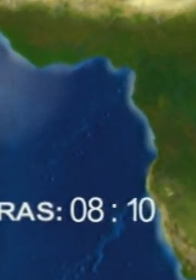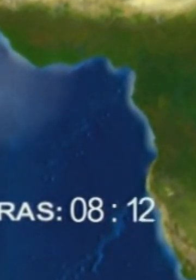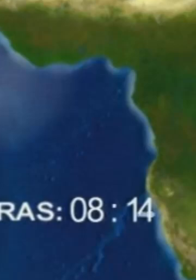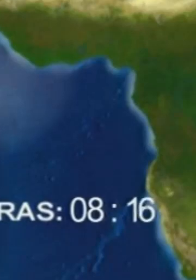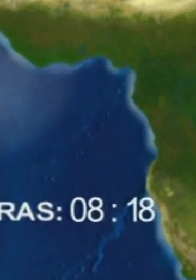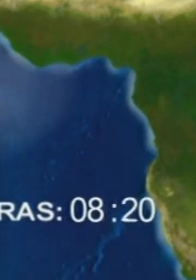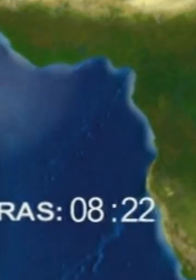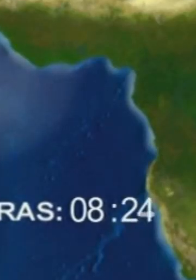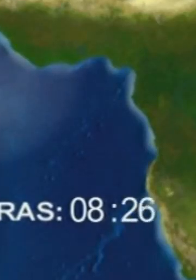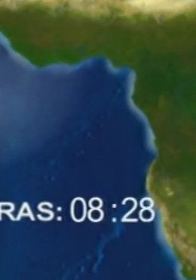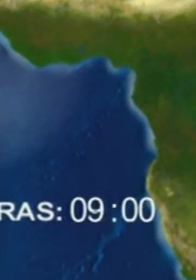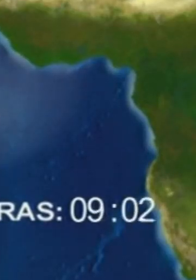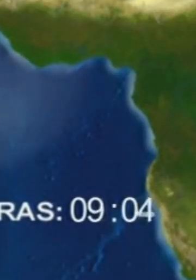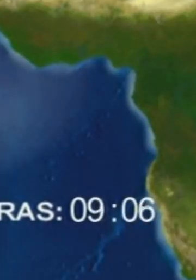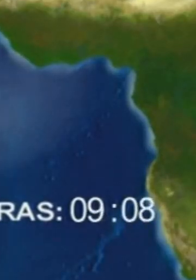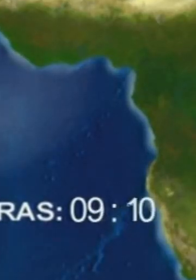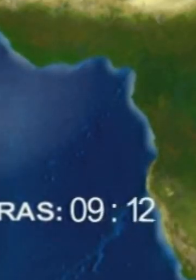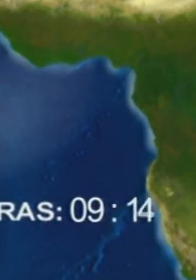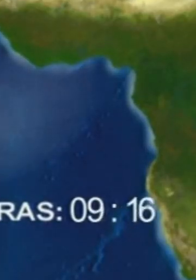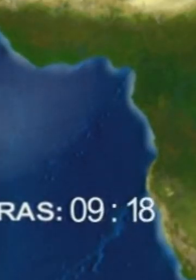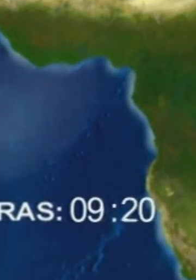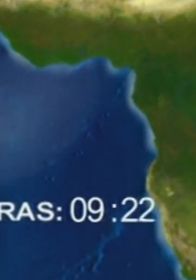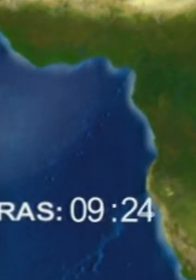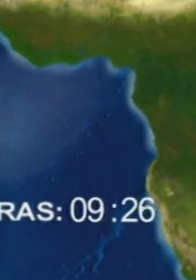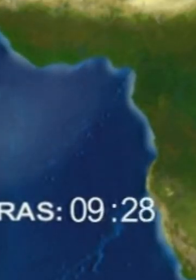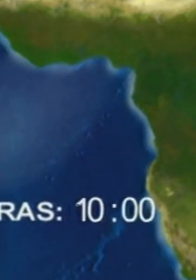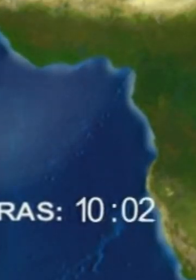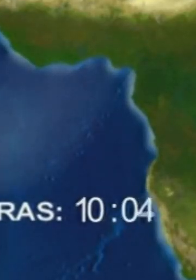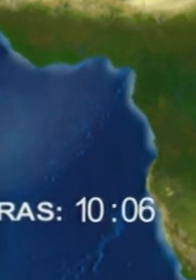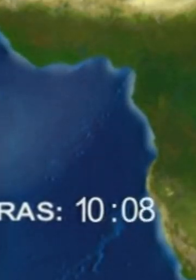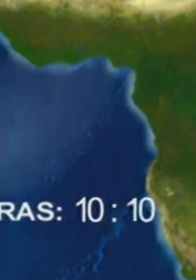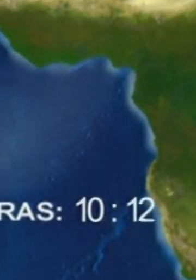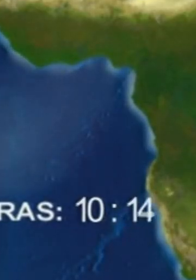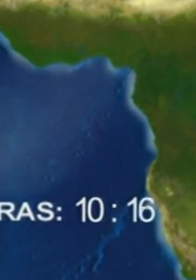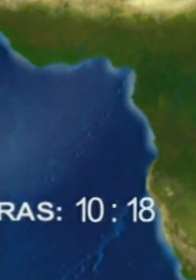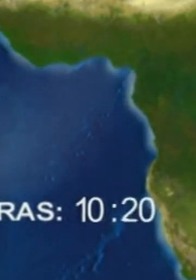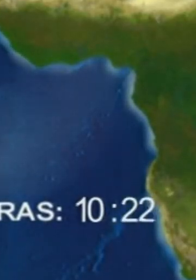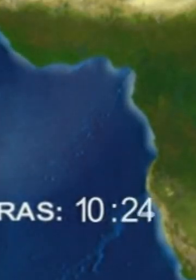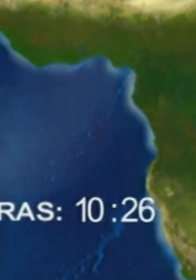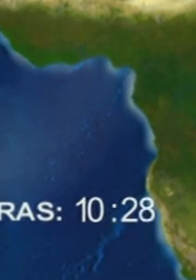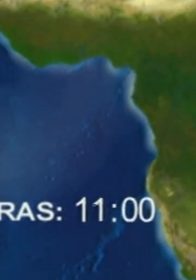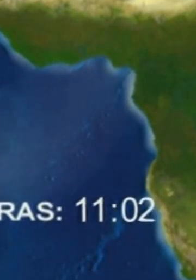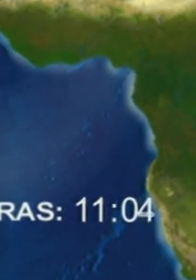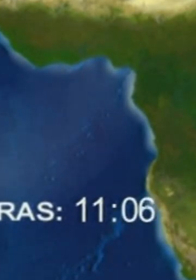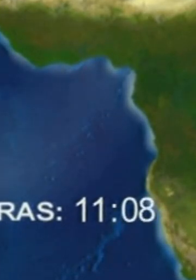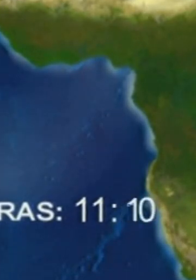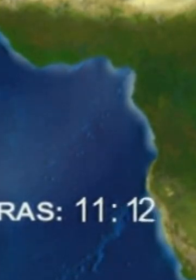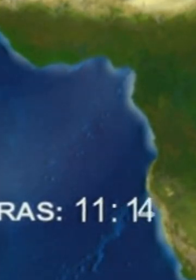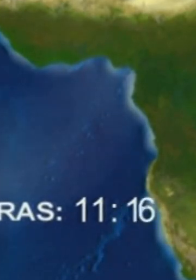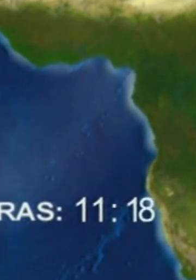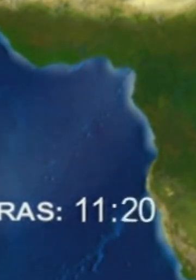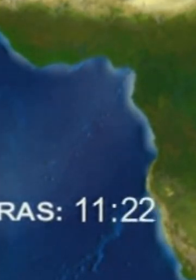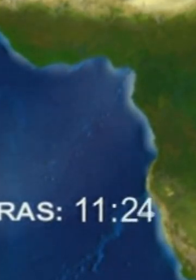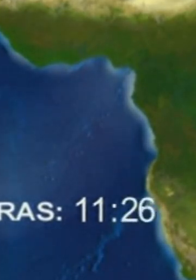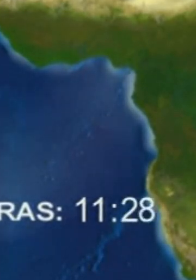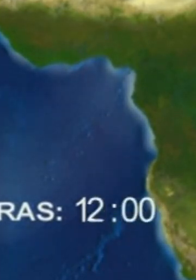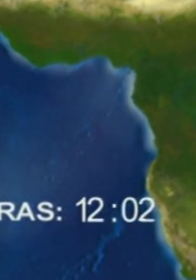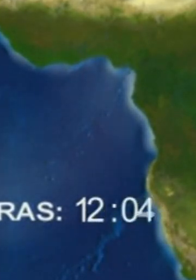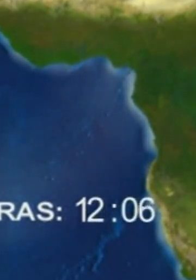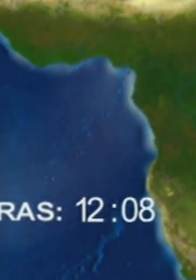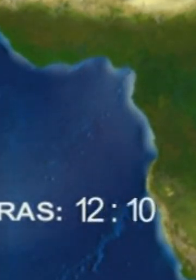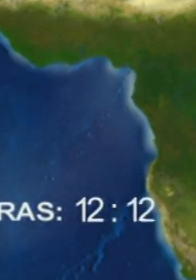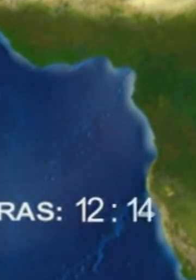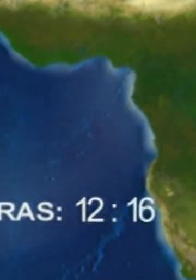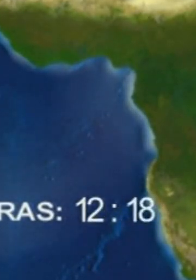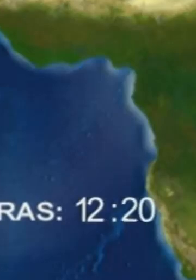but also crossed the Atlantic in about 8 hours, producing 23 feet waves around Saba Island, 15 feet waves around St.